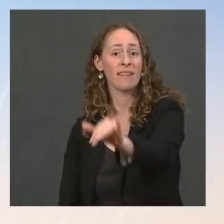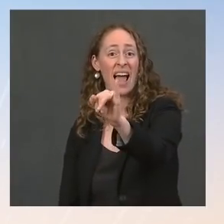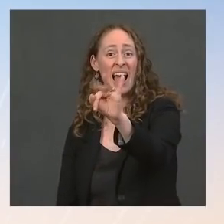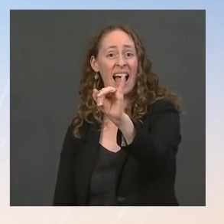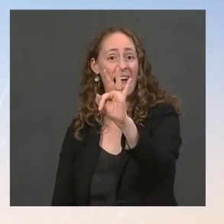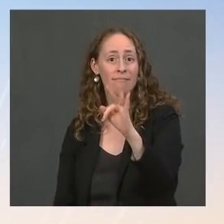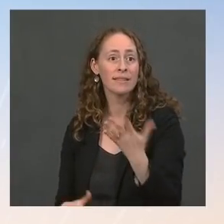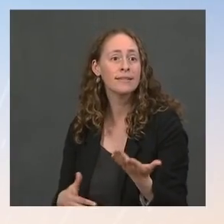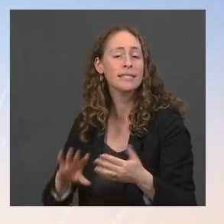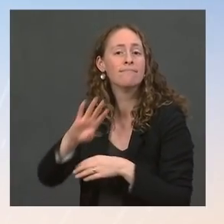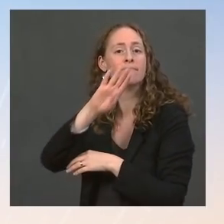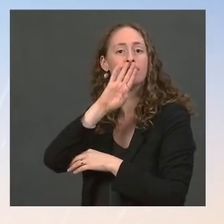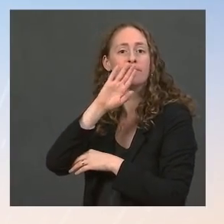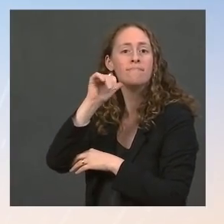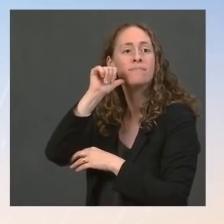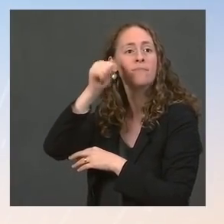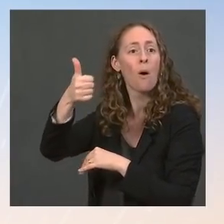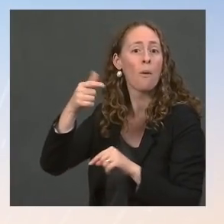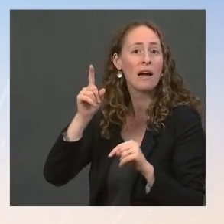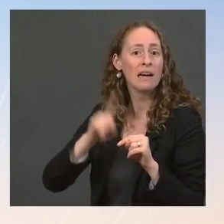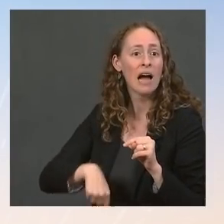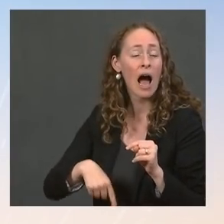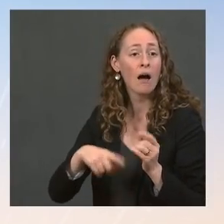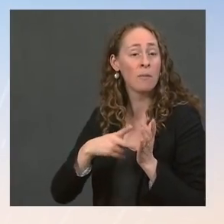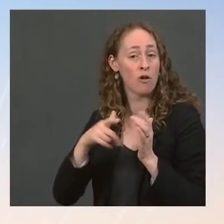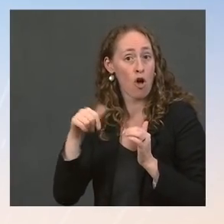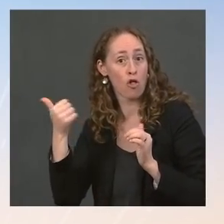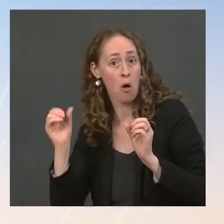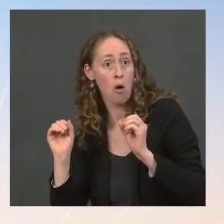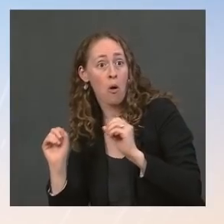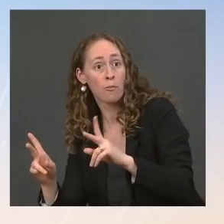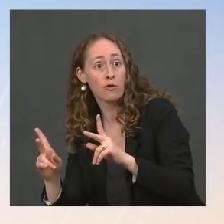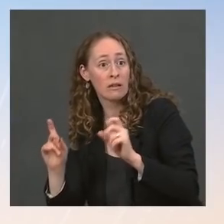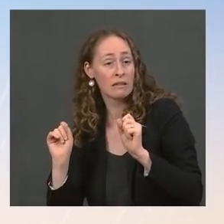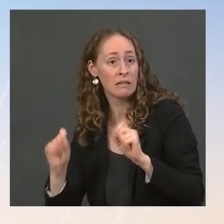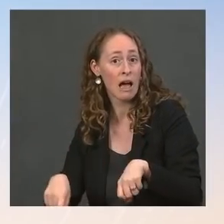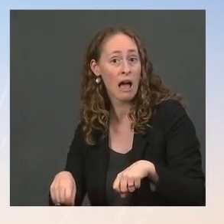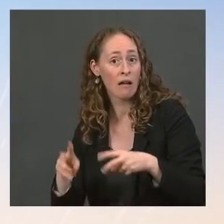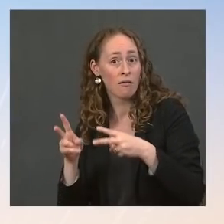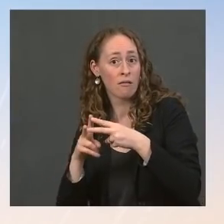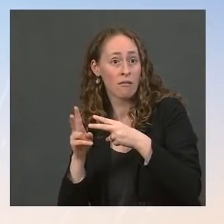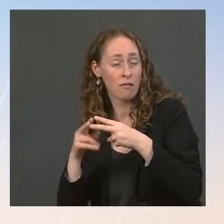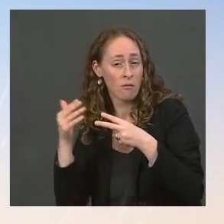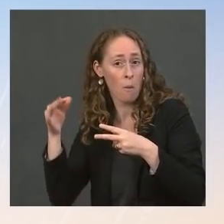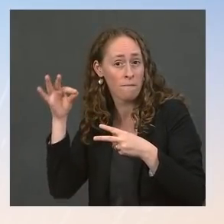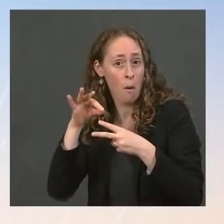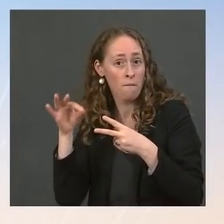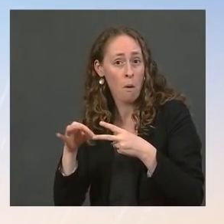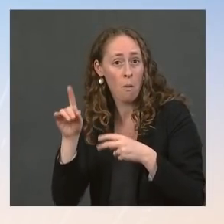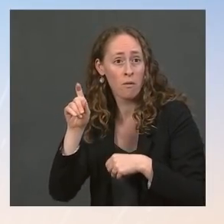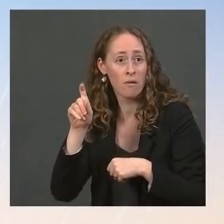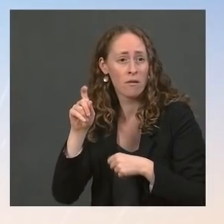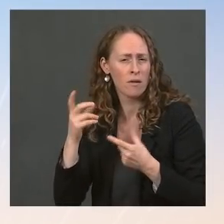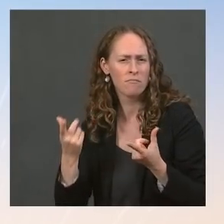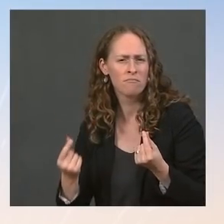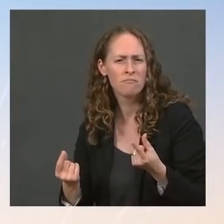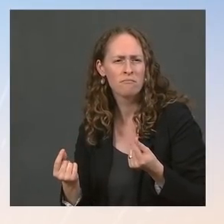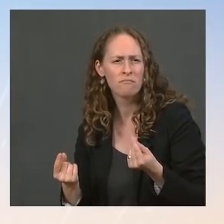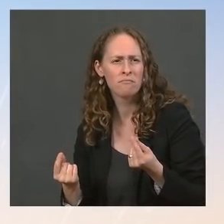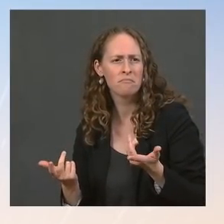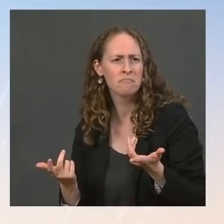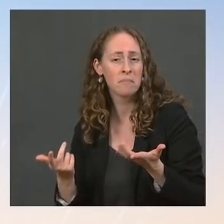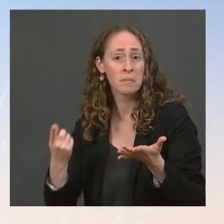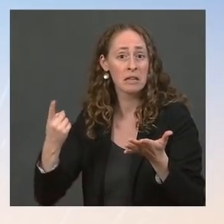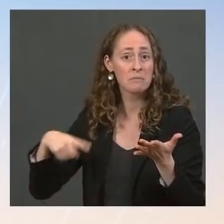you know, there will be other opportunities to vote on both of those, the pieces of his agenda, in the days and weeks